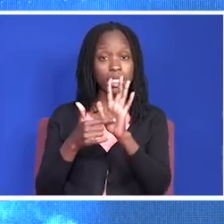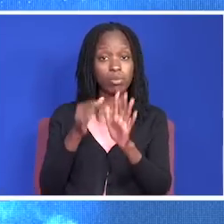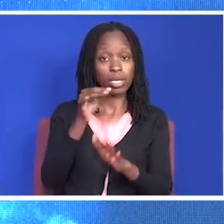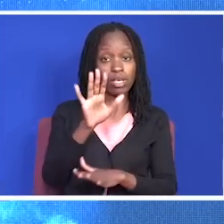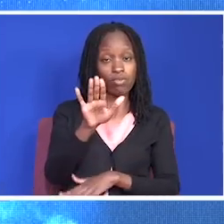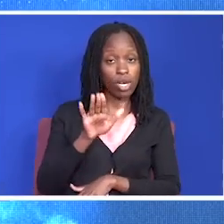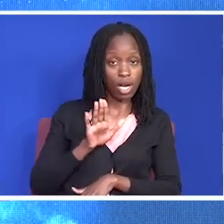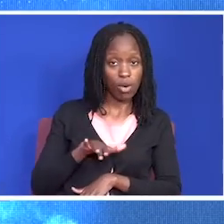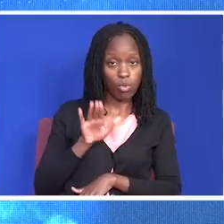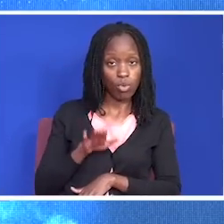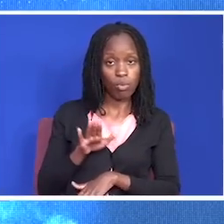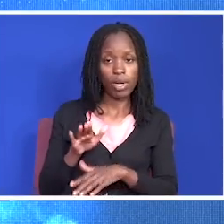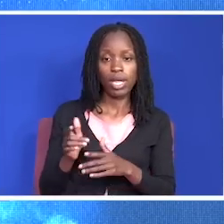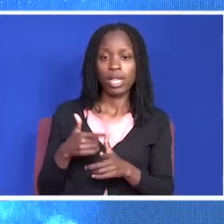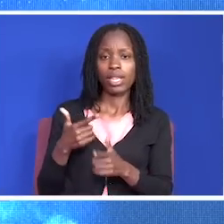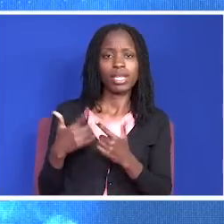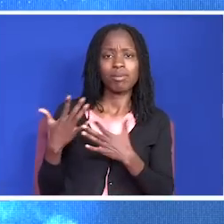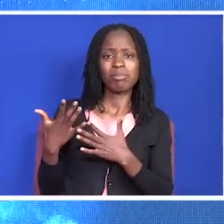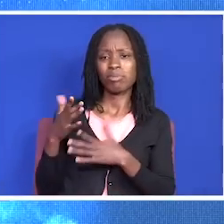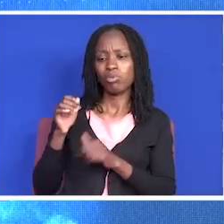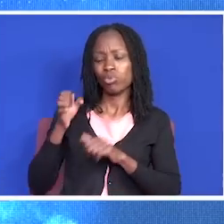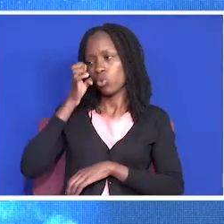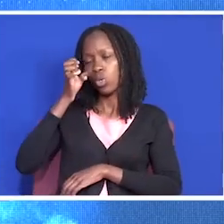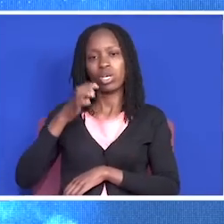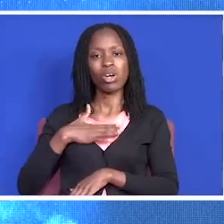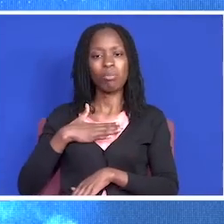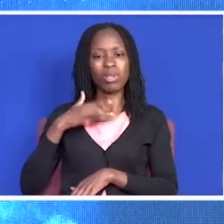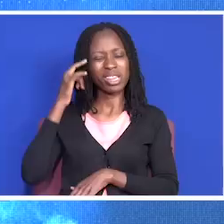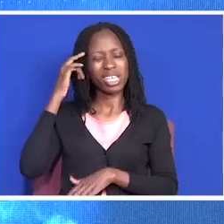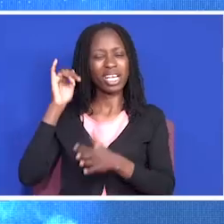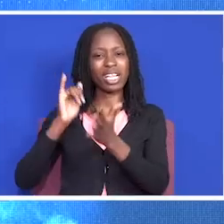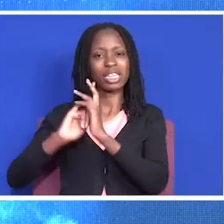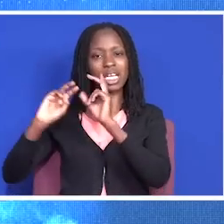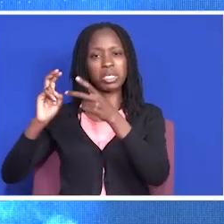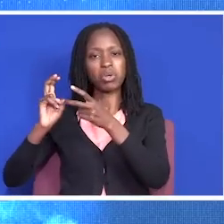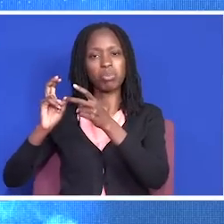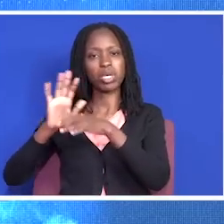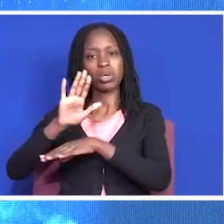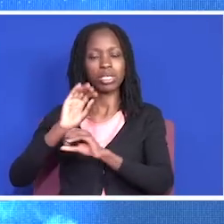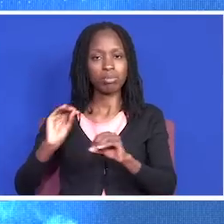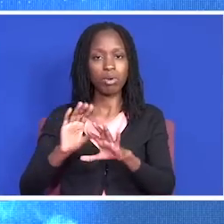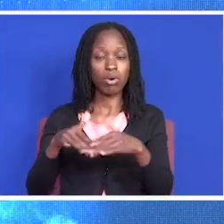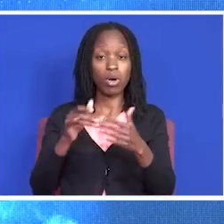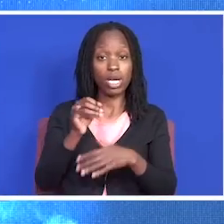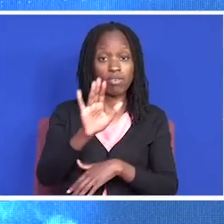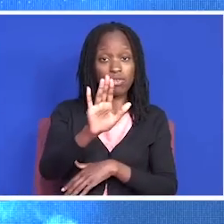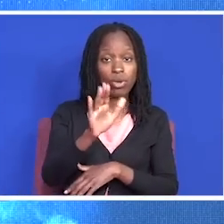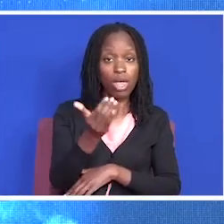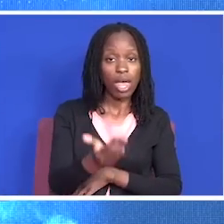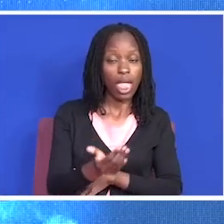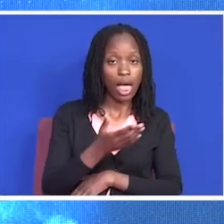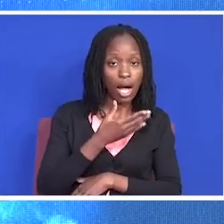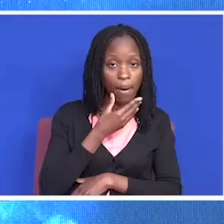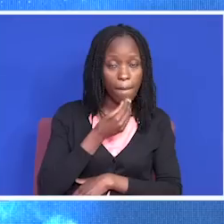example, if you are a woman, you might switch me off, wondering, that's not my topic. Or maybe if you are a